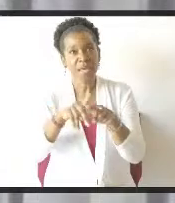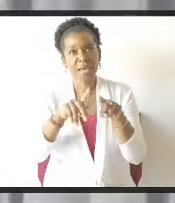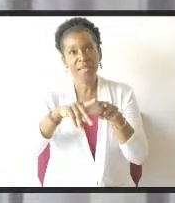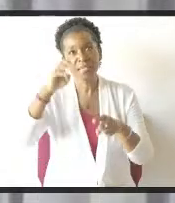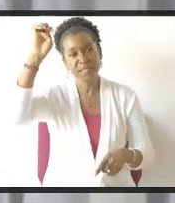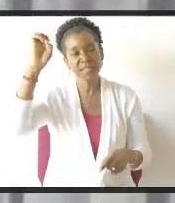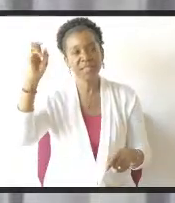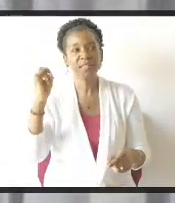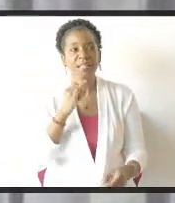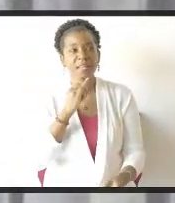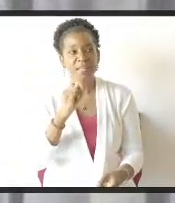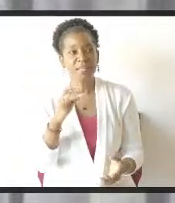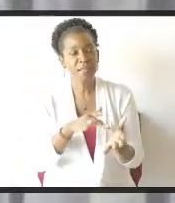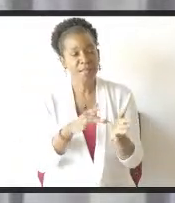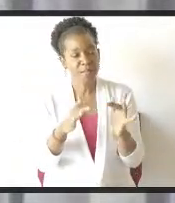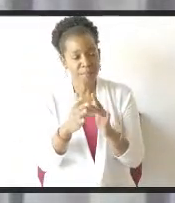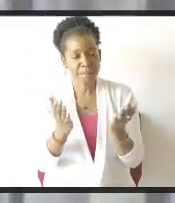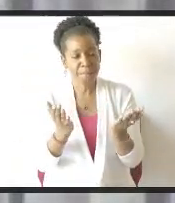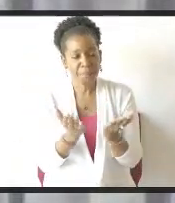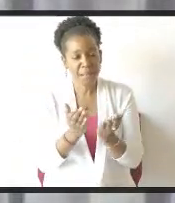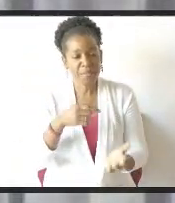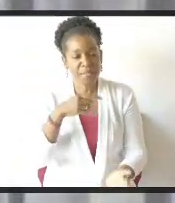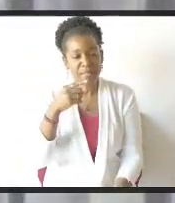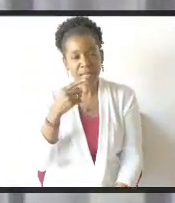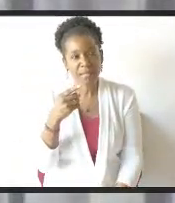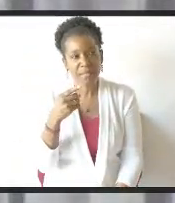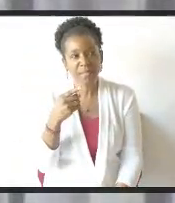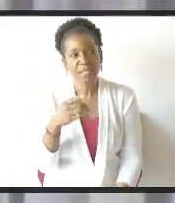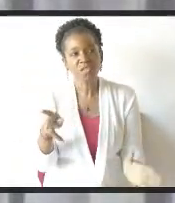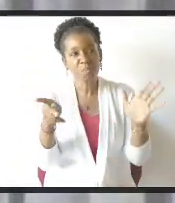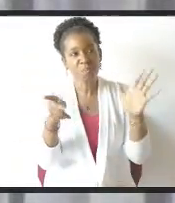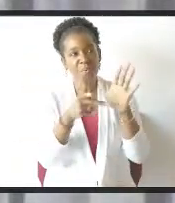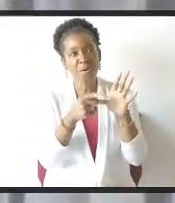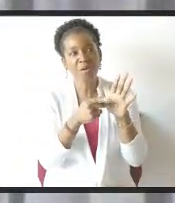So in contrasting the incorruptible crown